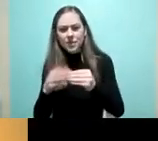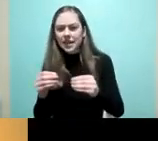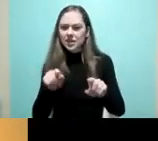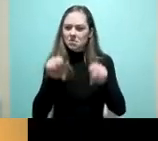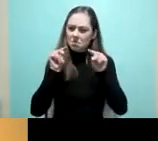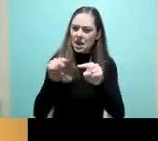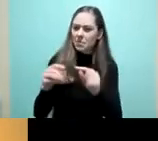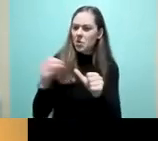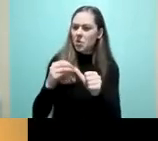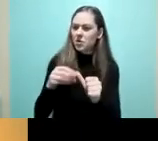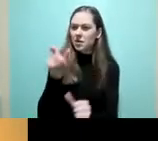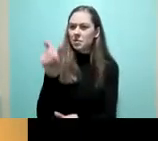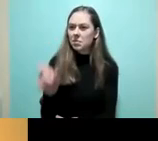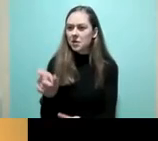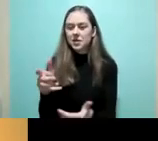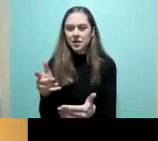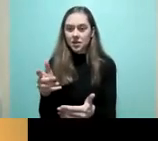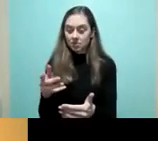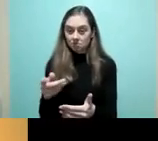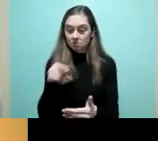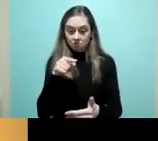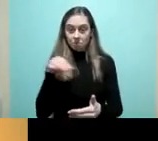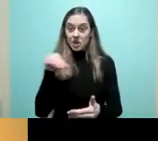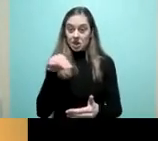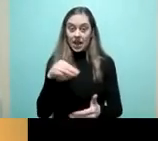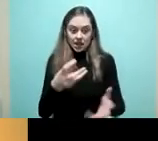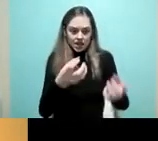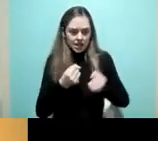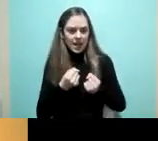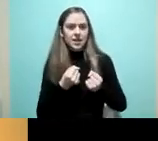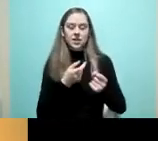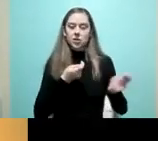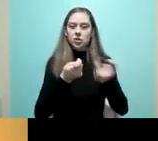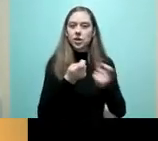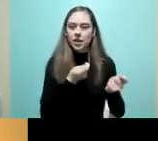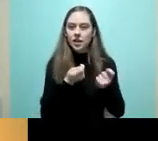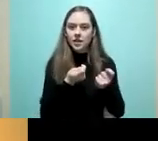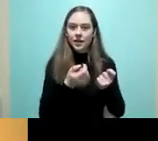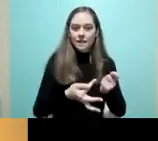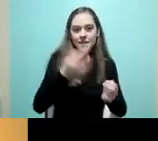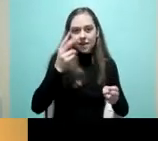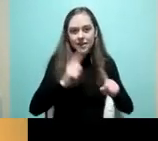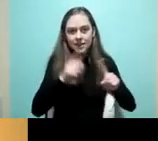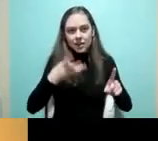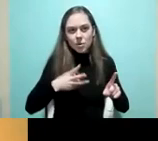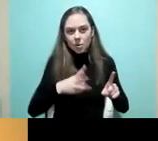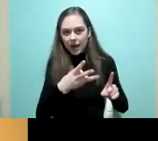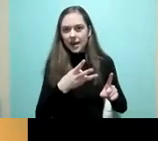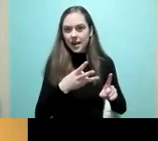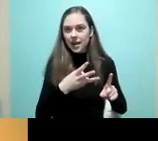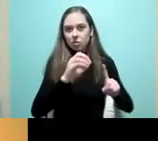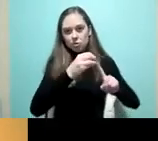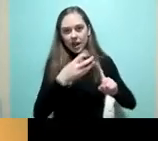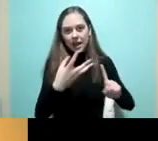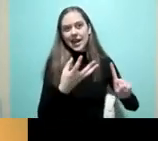and whatever, take control. Find a way. Winners find a way. And